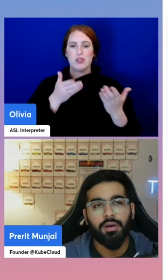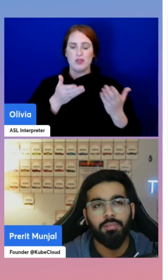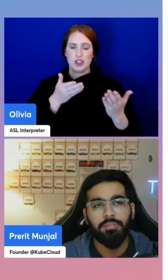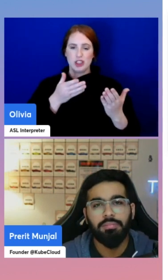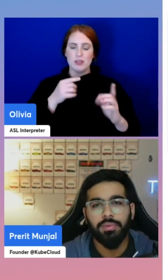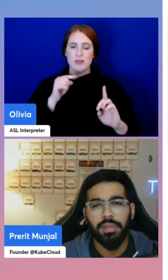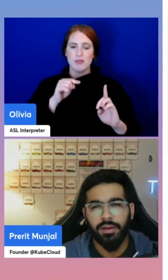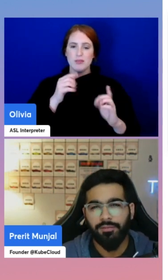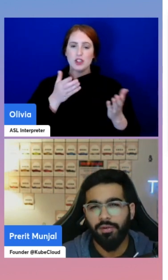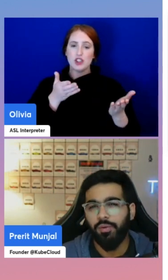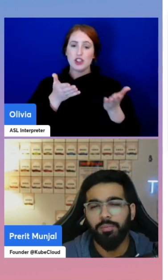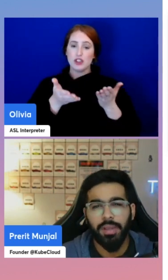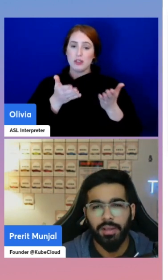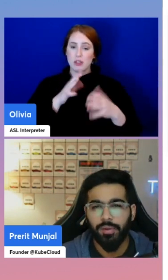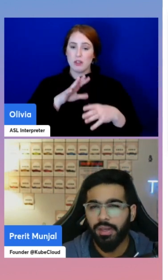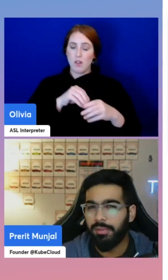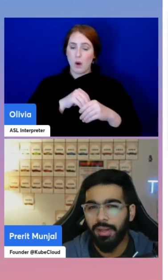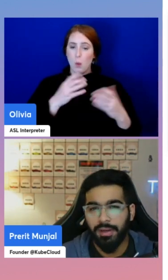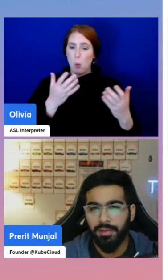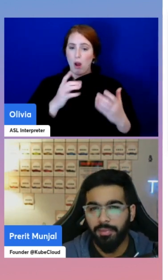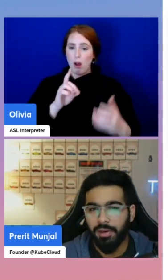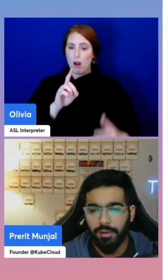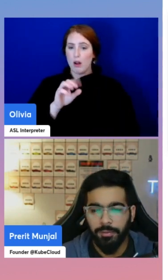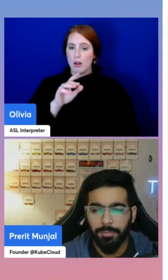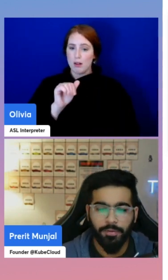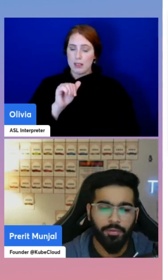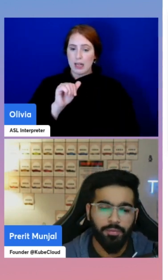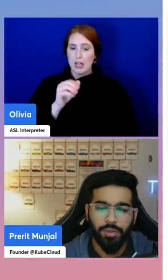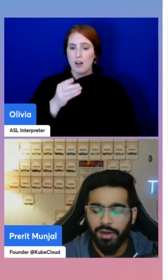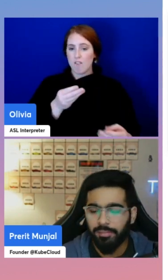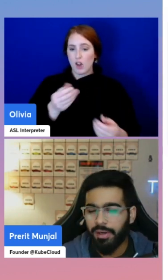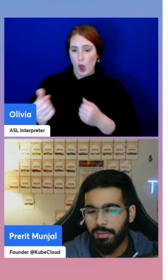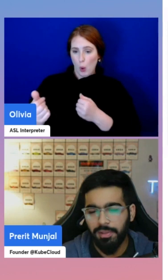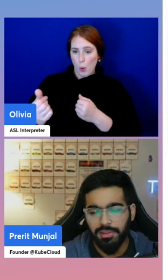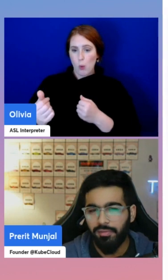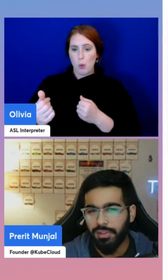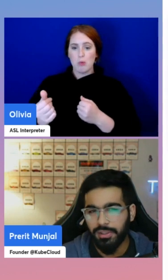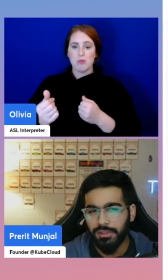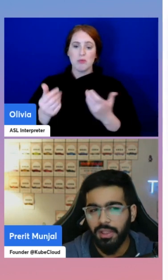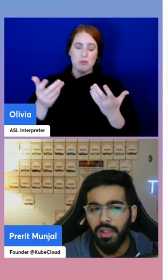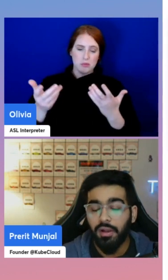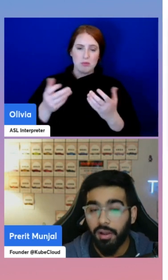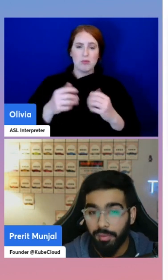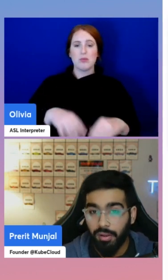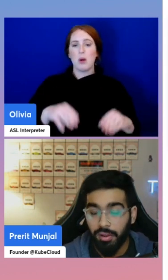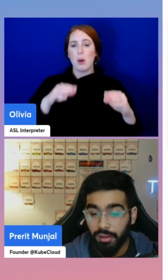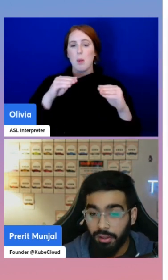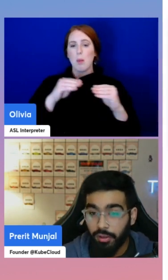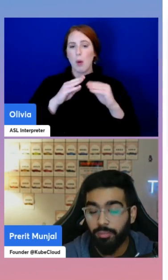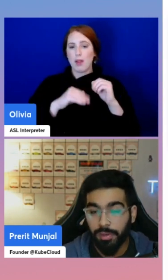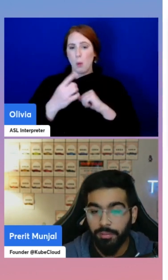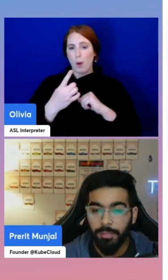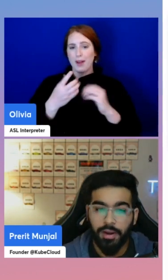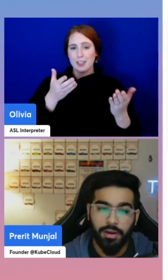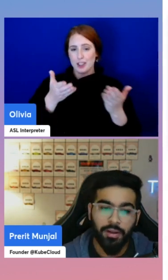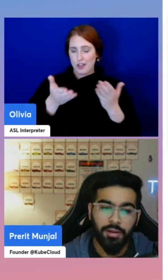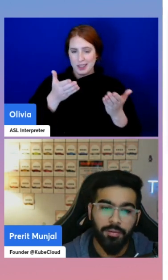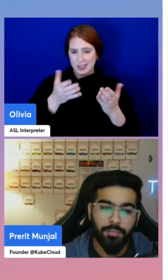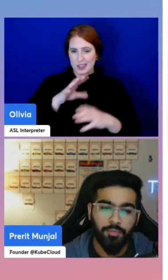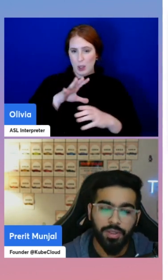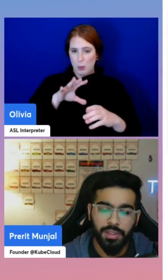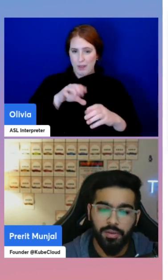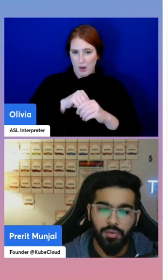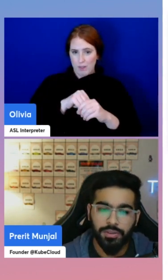involved data flow, BigQuery, Bigtable. Okay, so we had multiple services come into play,